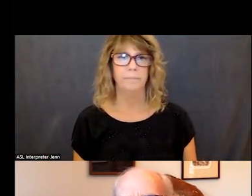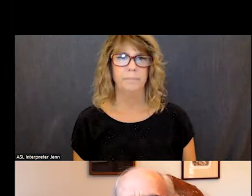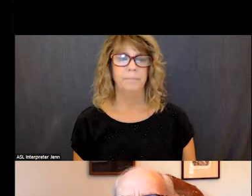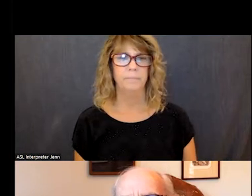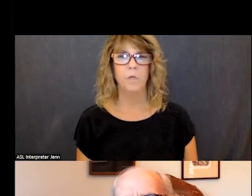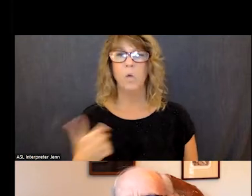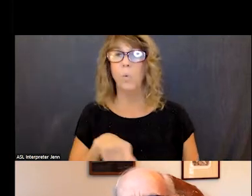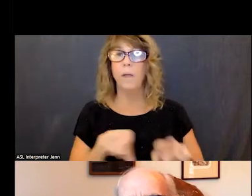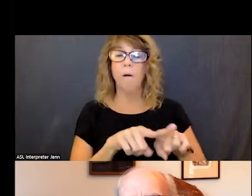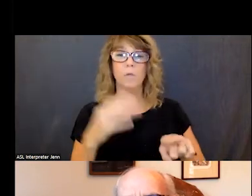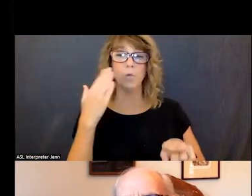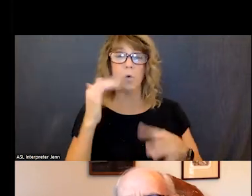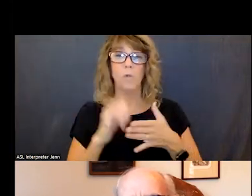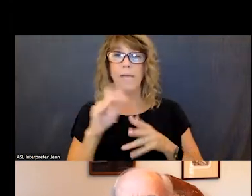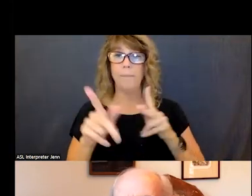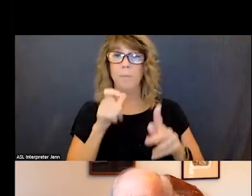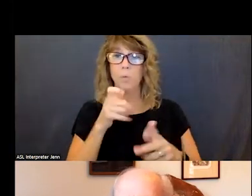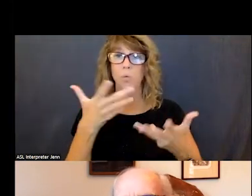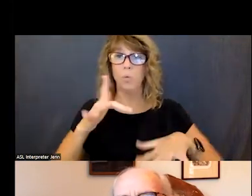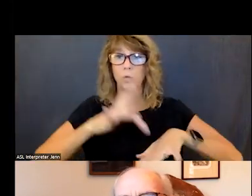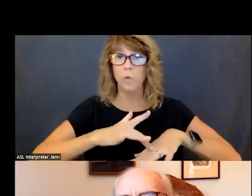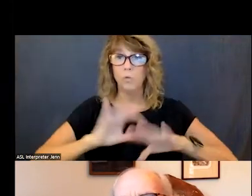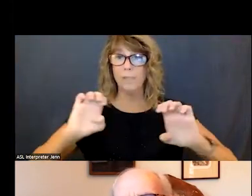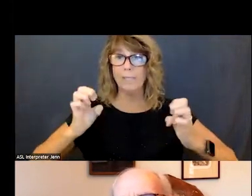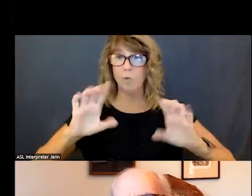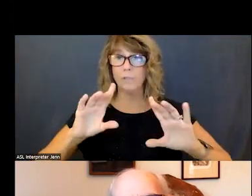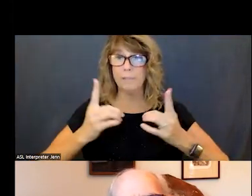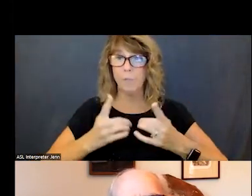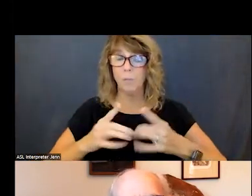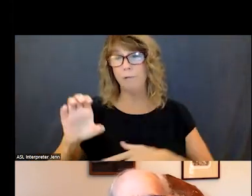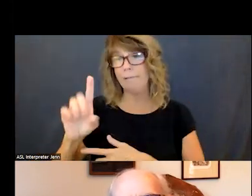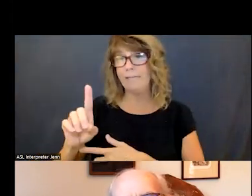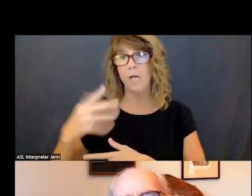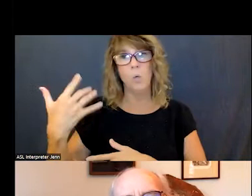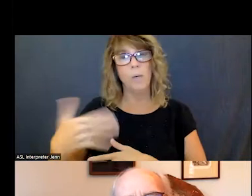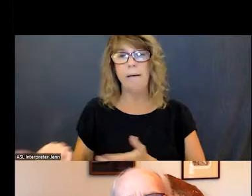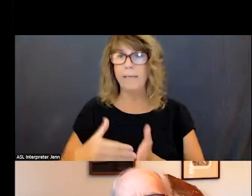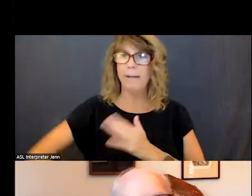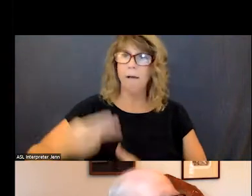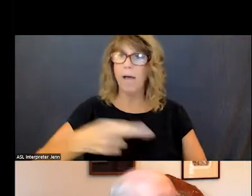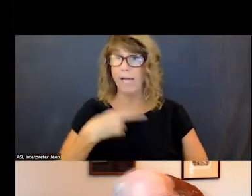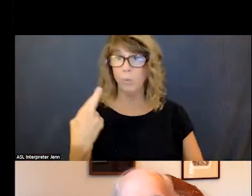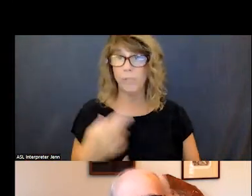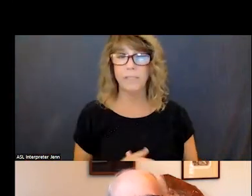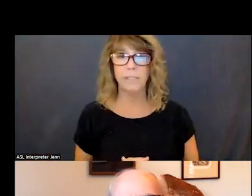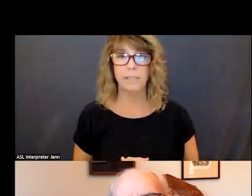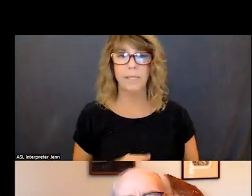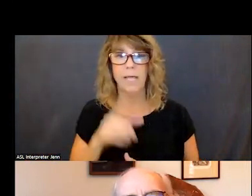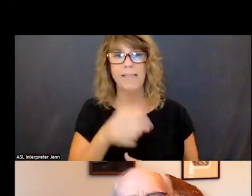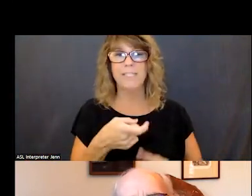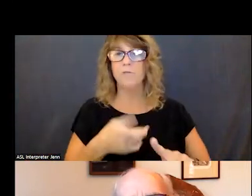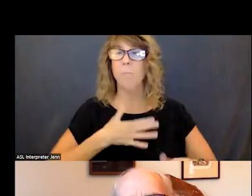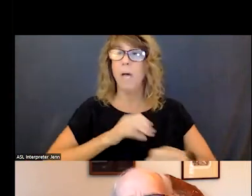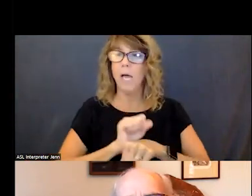We also know that people who visit the emergency department are at very high risk. This is from some of my own work